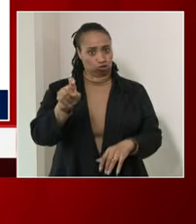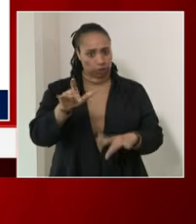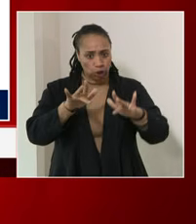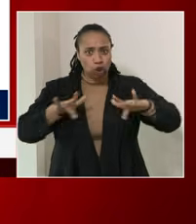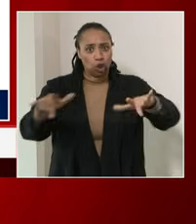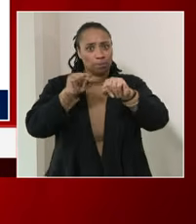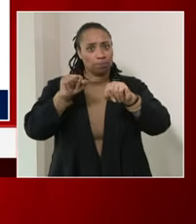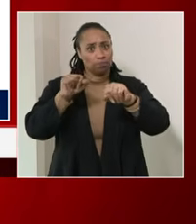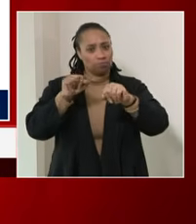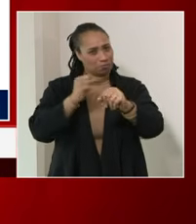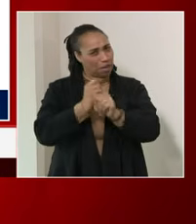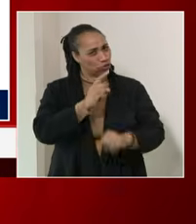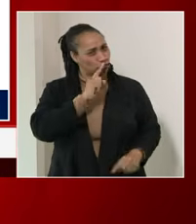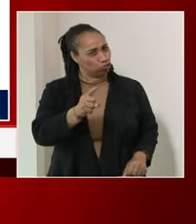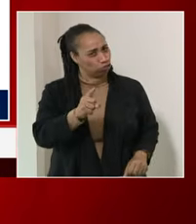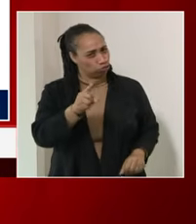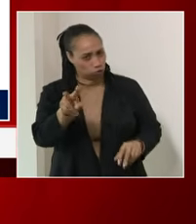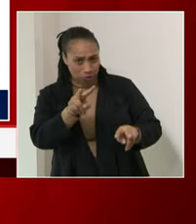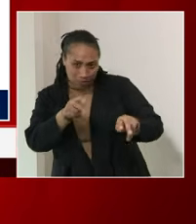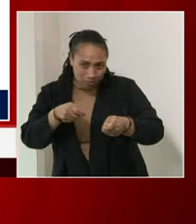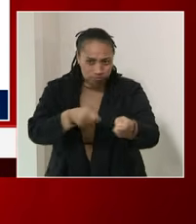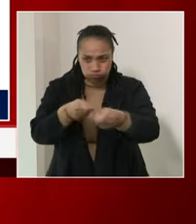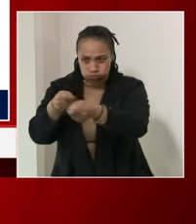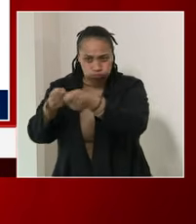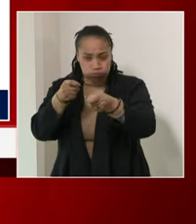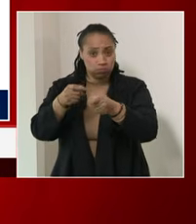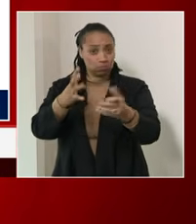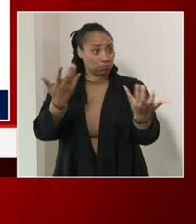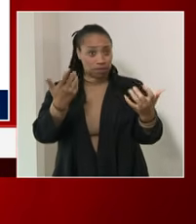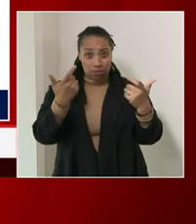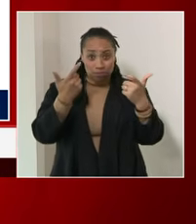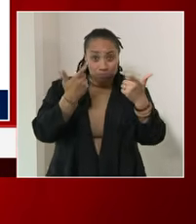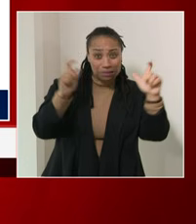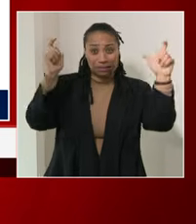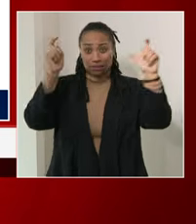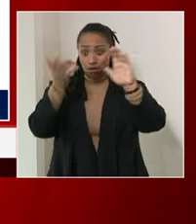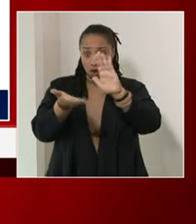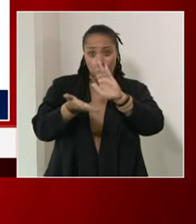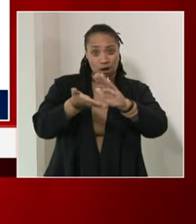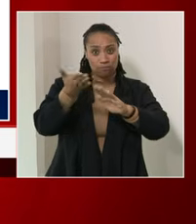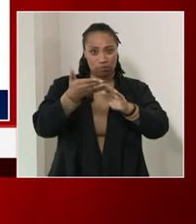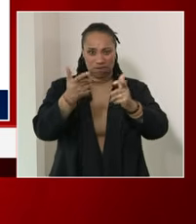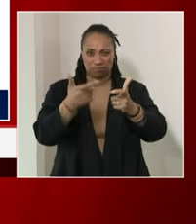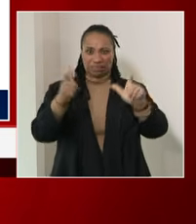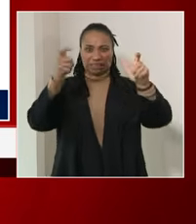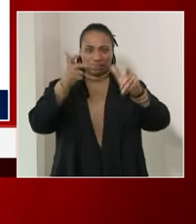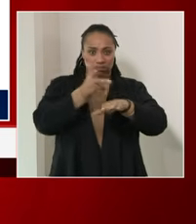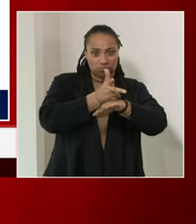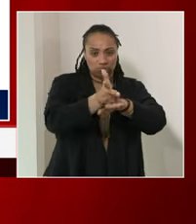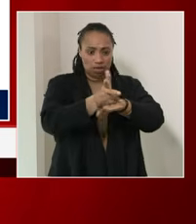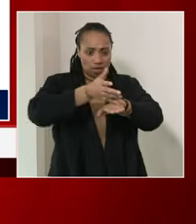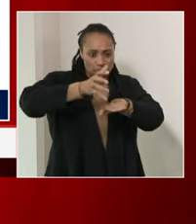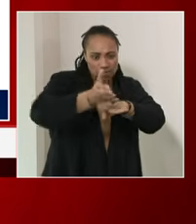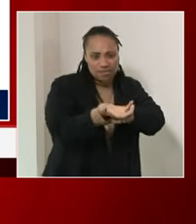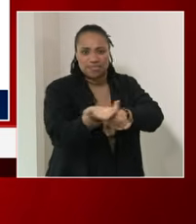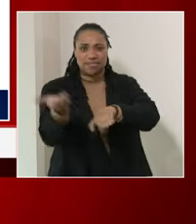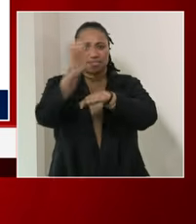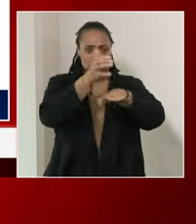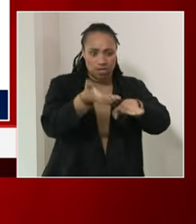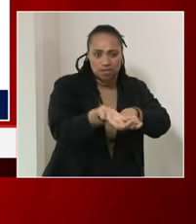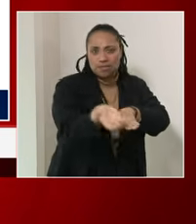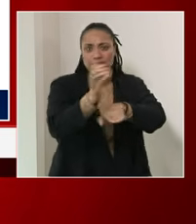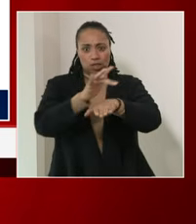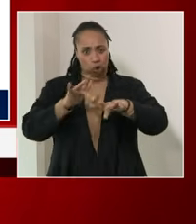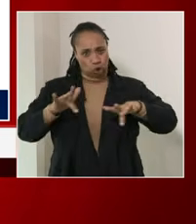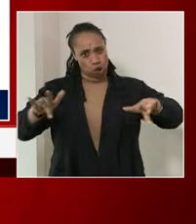hauling operation, which is giving us more clearance on our major roadways. So I'm going to ask Director Kirschbaum to